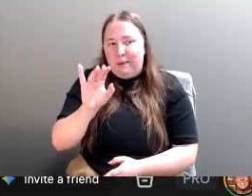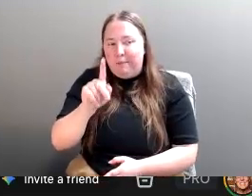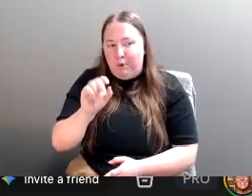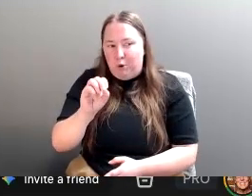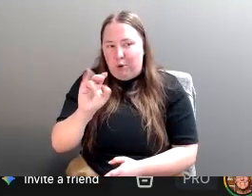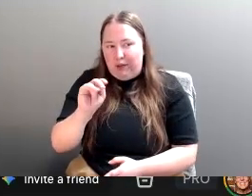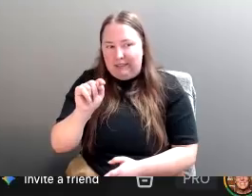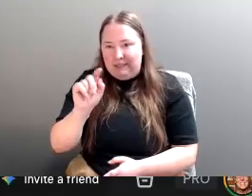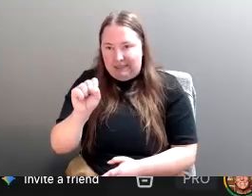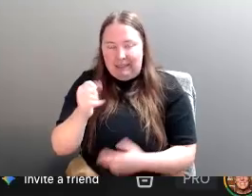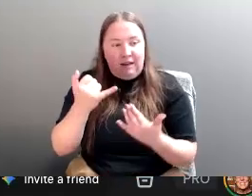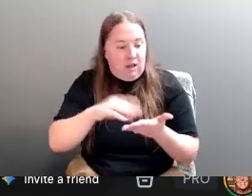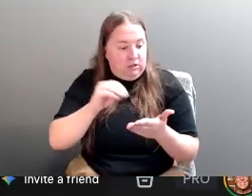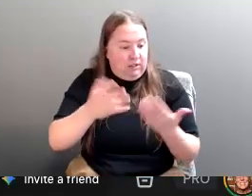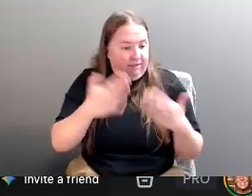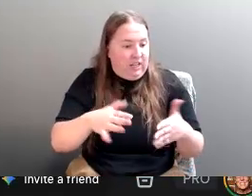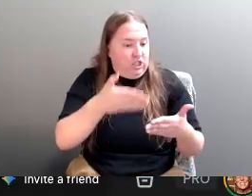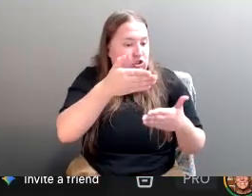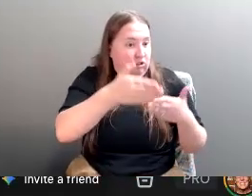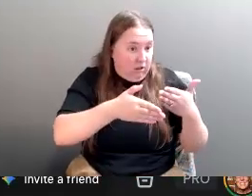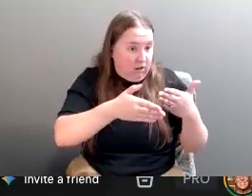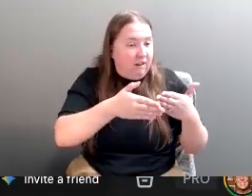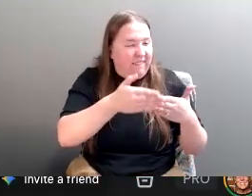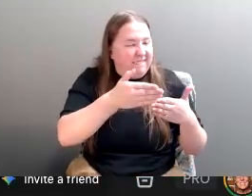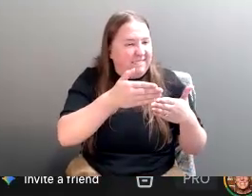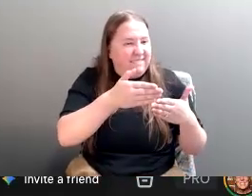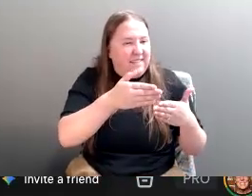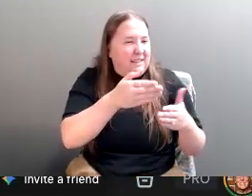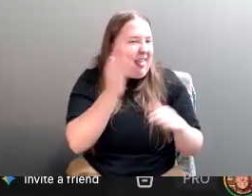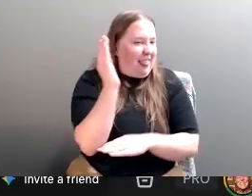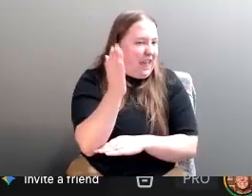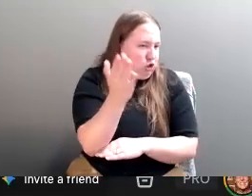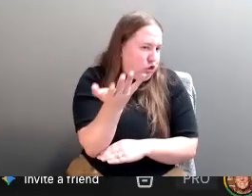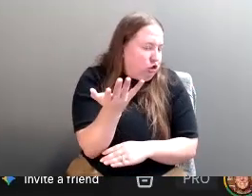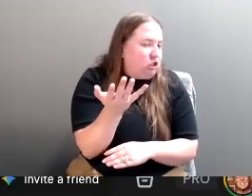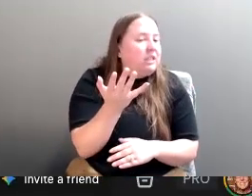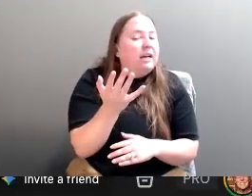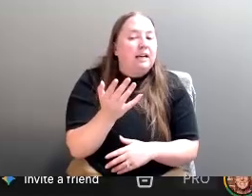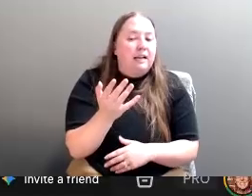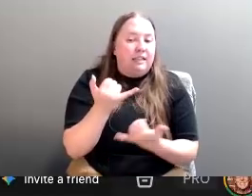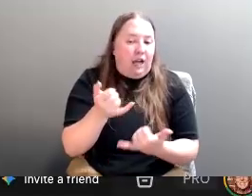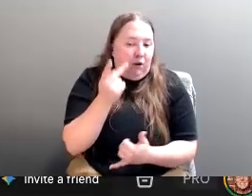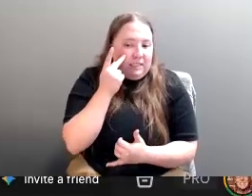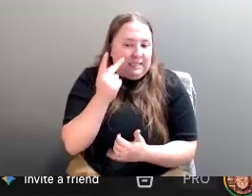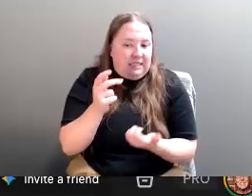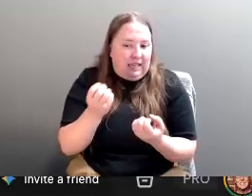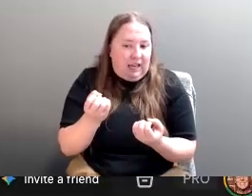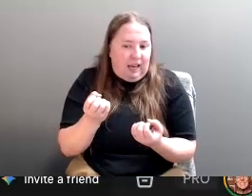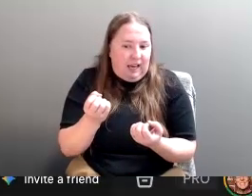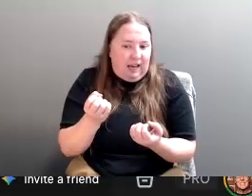that the student has done the work of my lecture, so to speak, now I want to see how well they gained